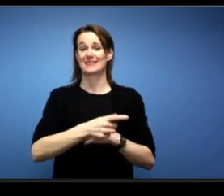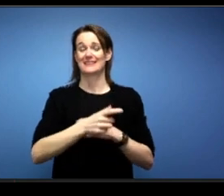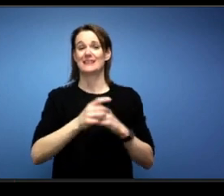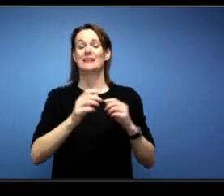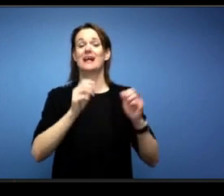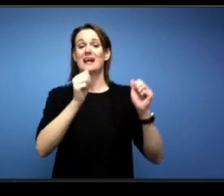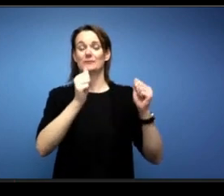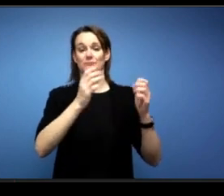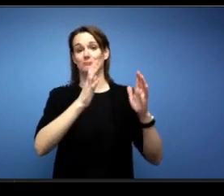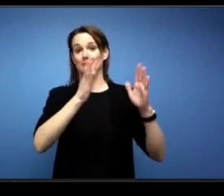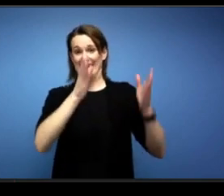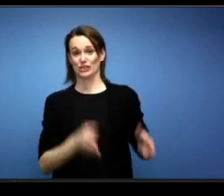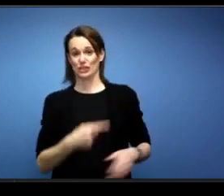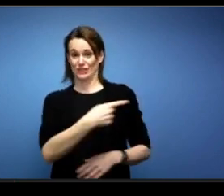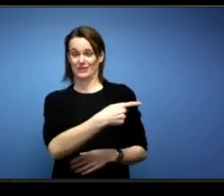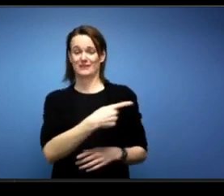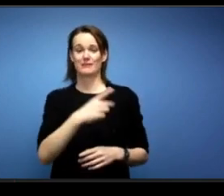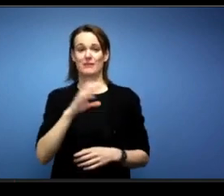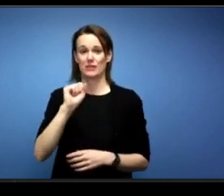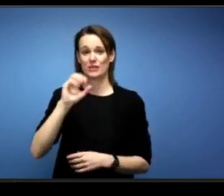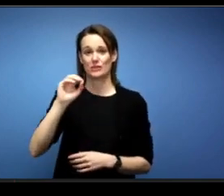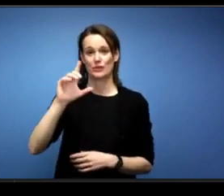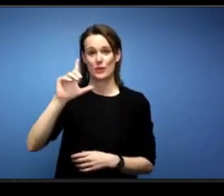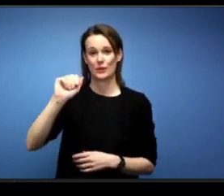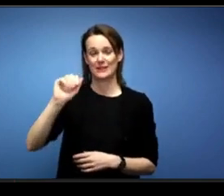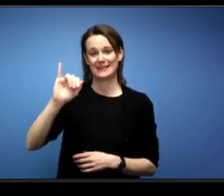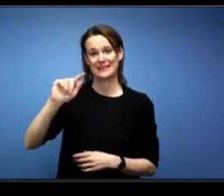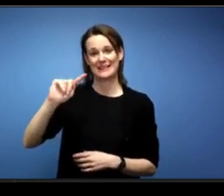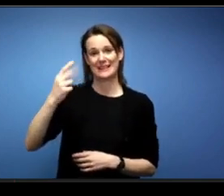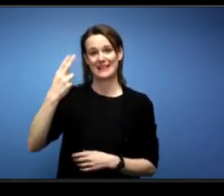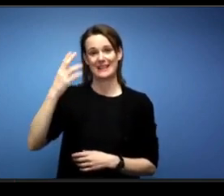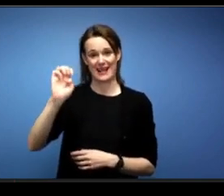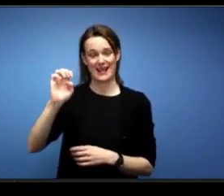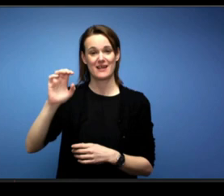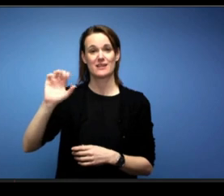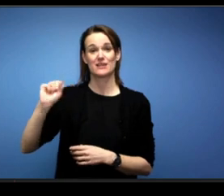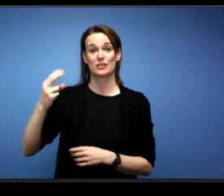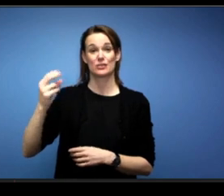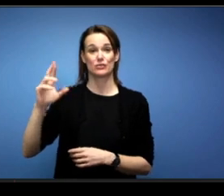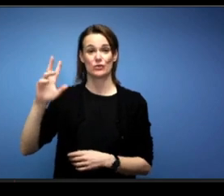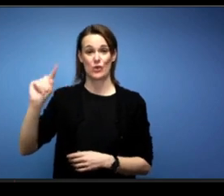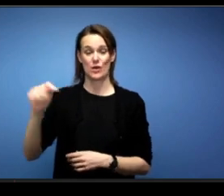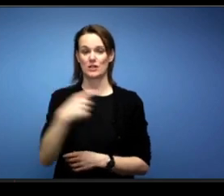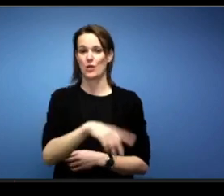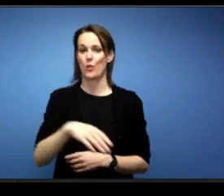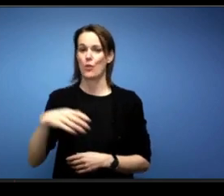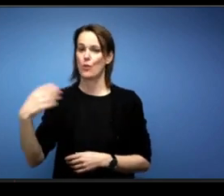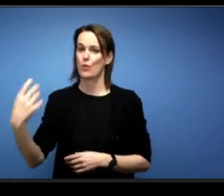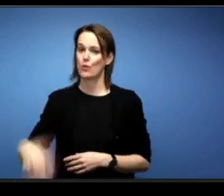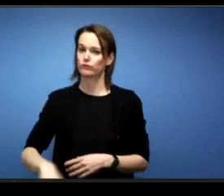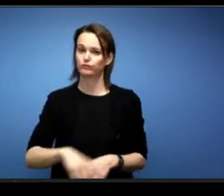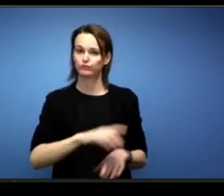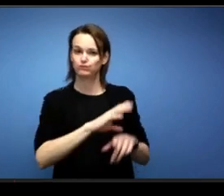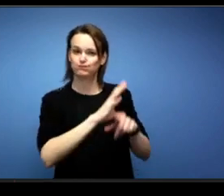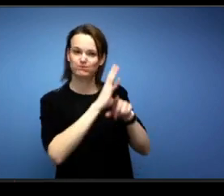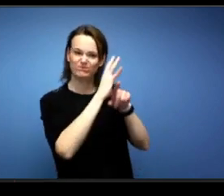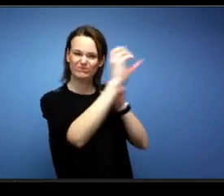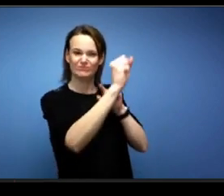agent Salitha Short, who is really on this huge movement in elevating and